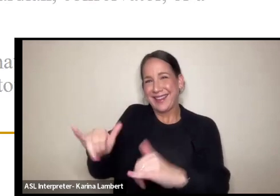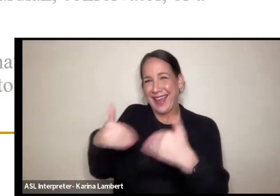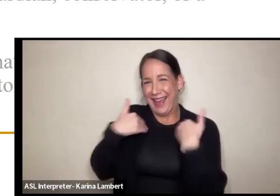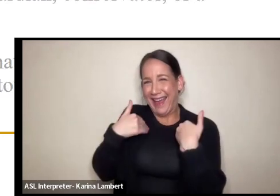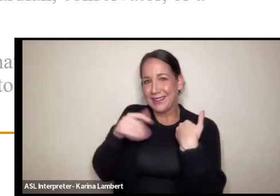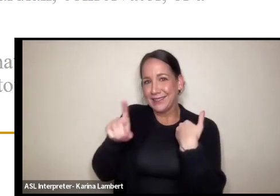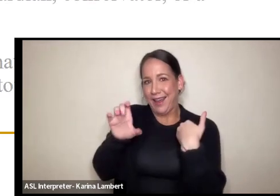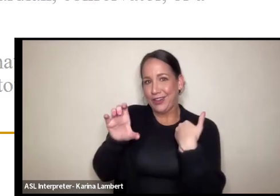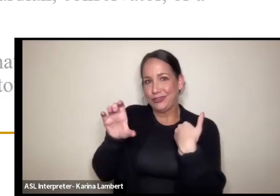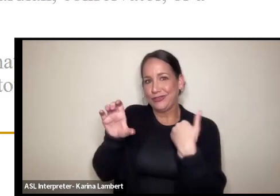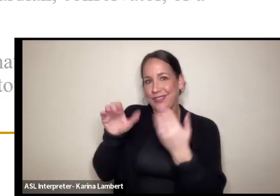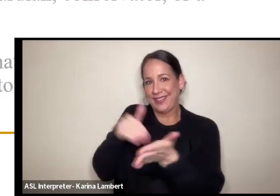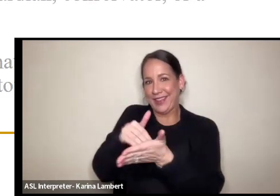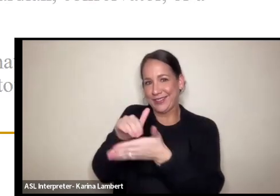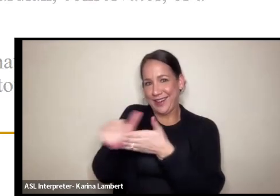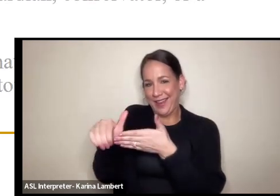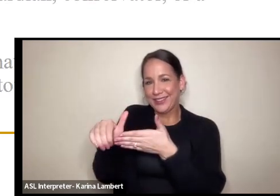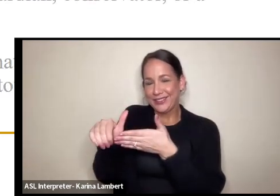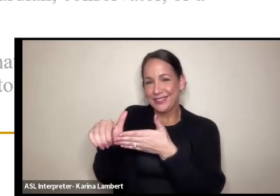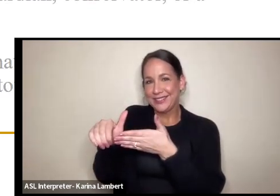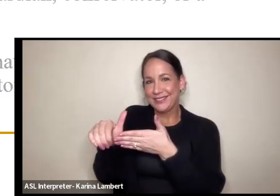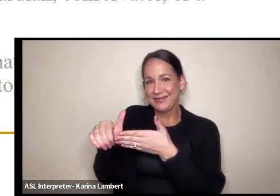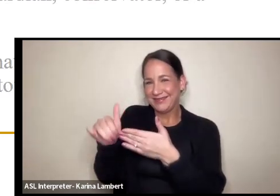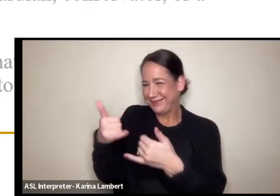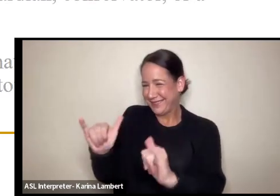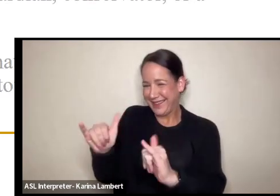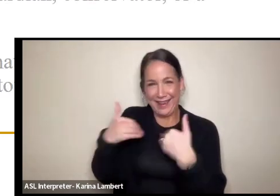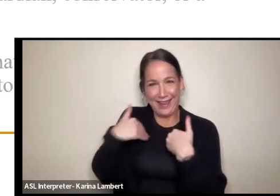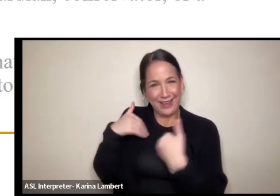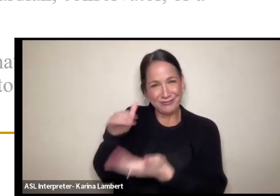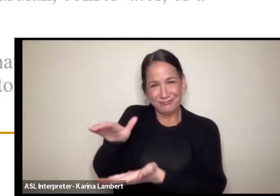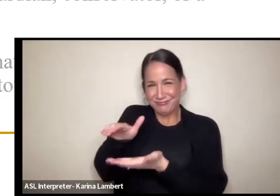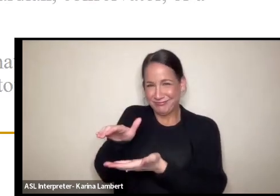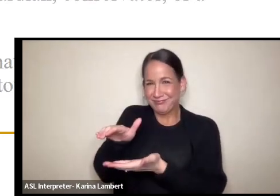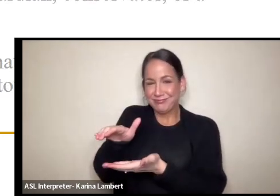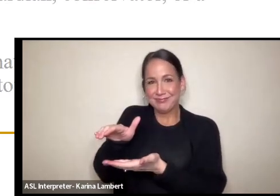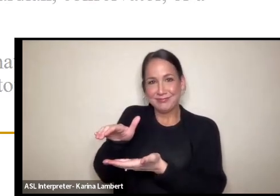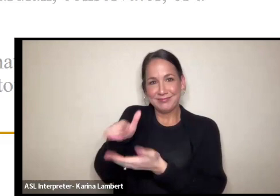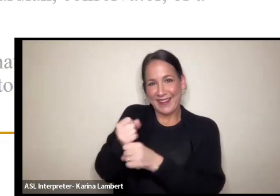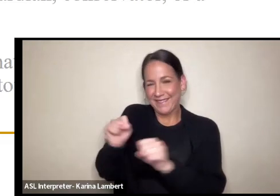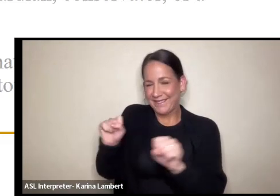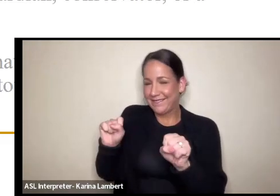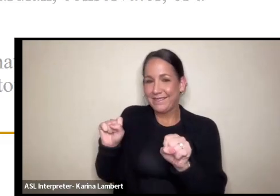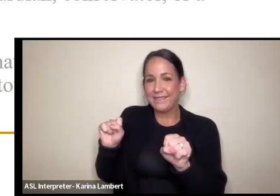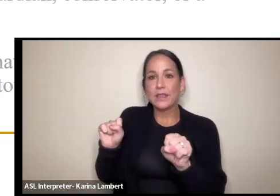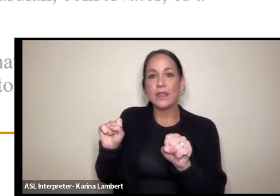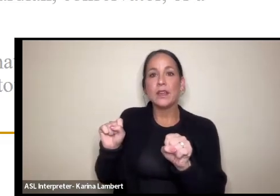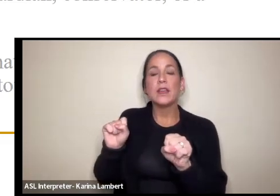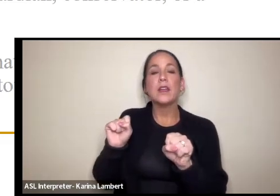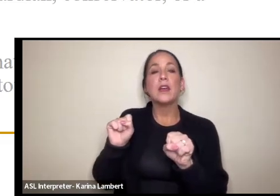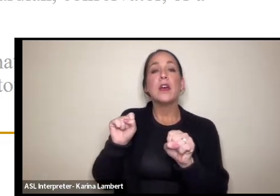key to that is that instead of us having to find